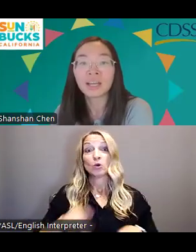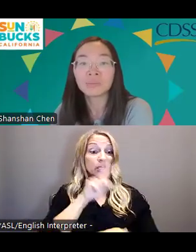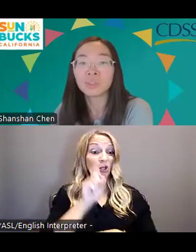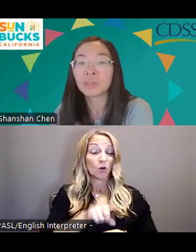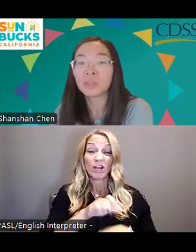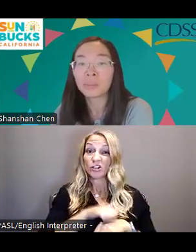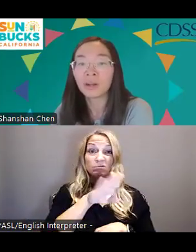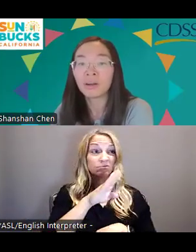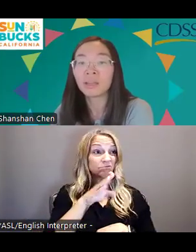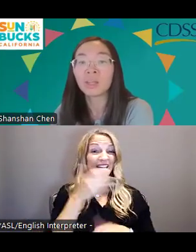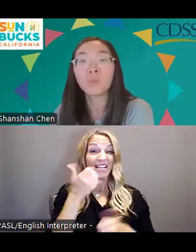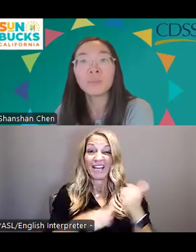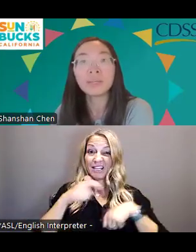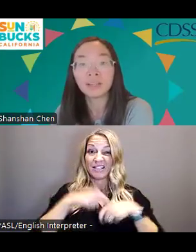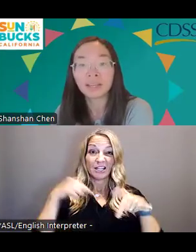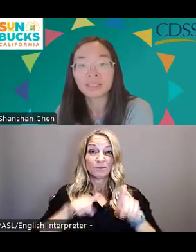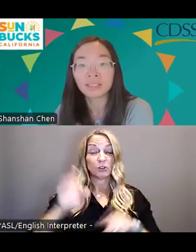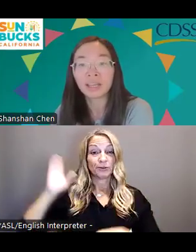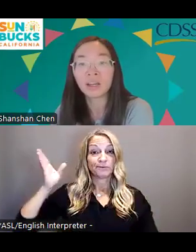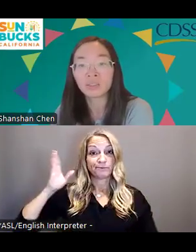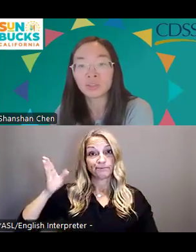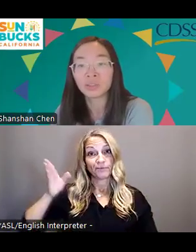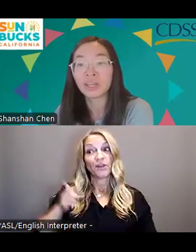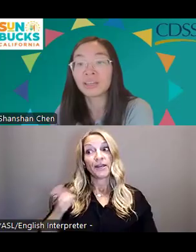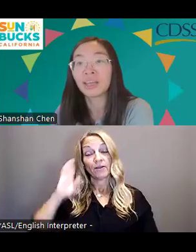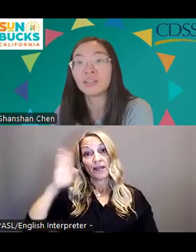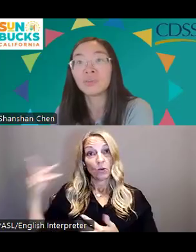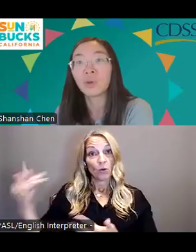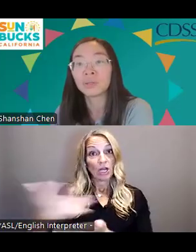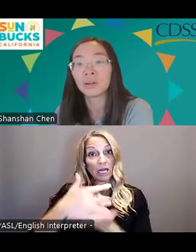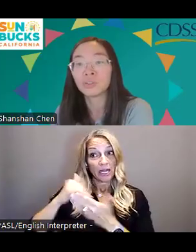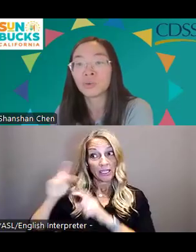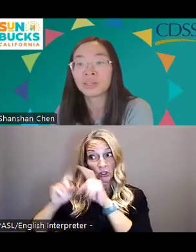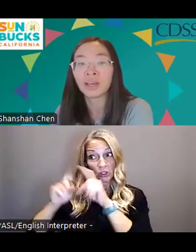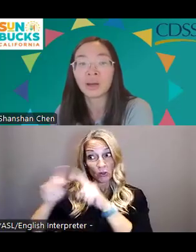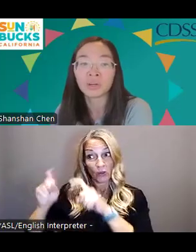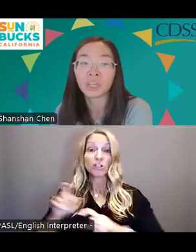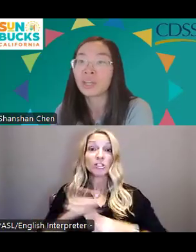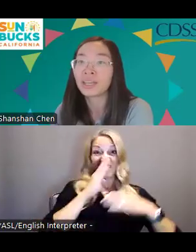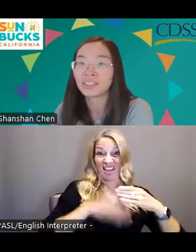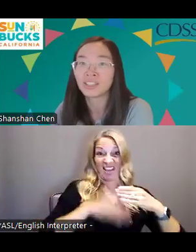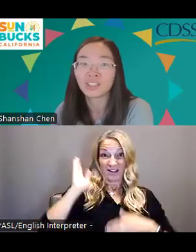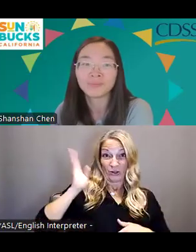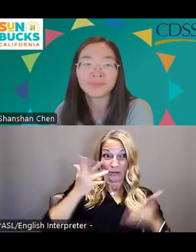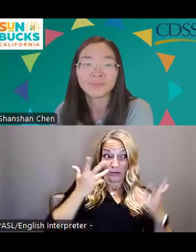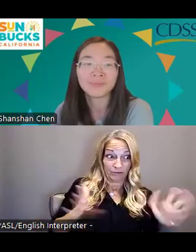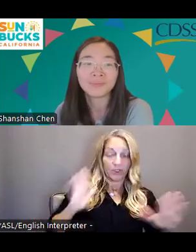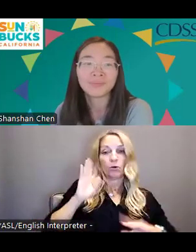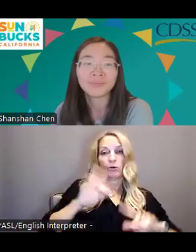any time during the webinar, and they will be collected and answered at the end of the webinar during our Q&A